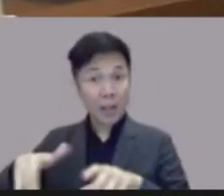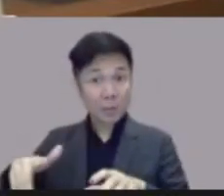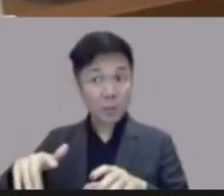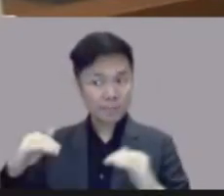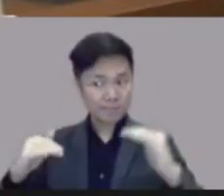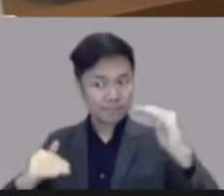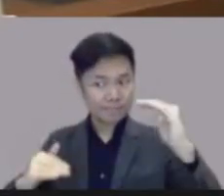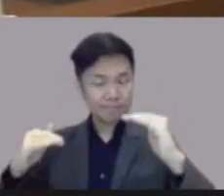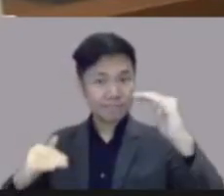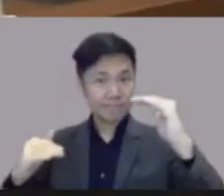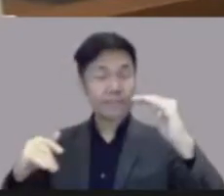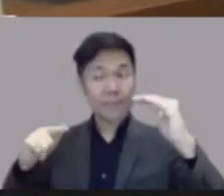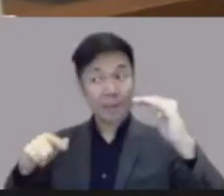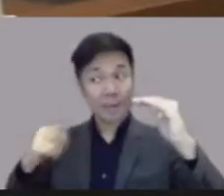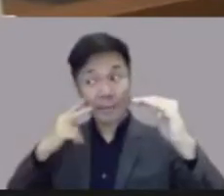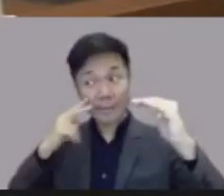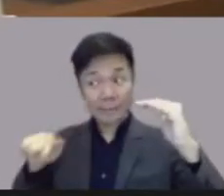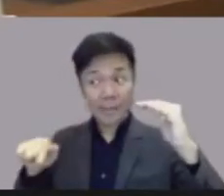levels